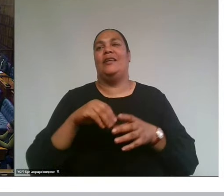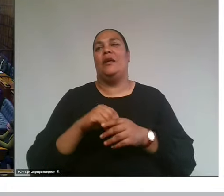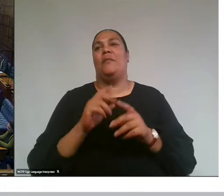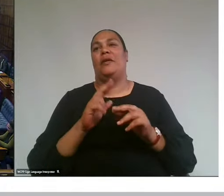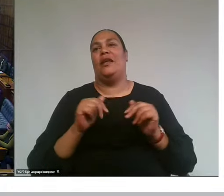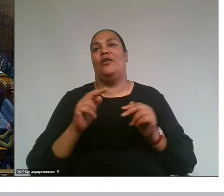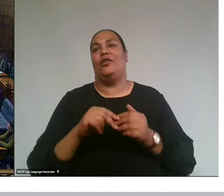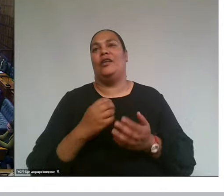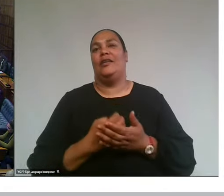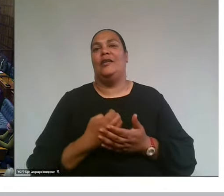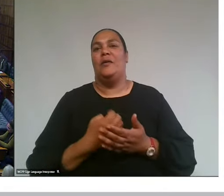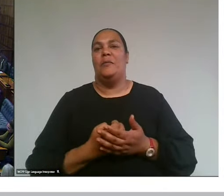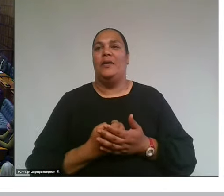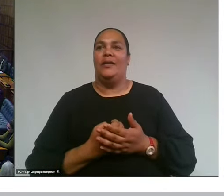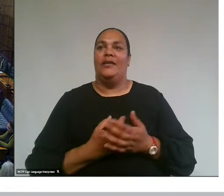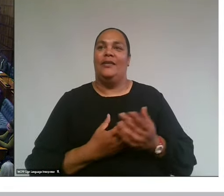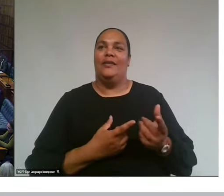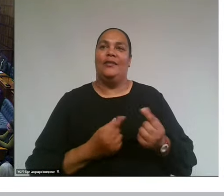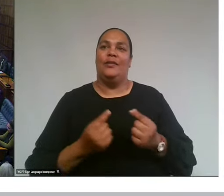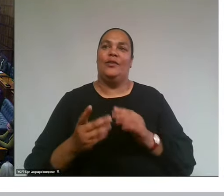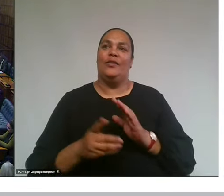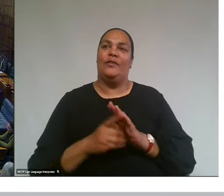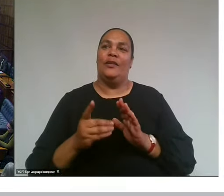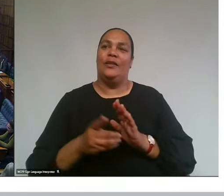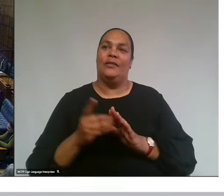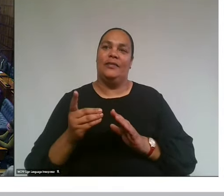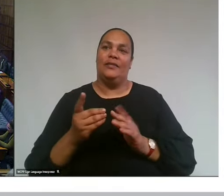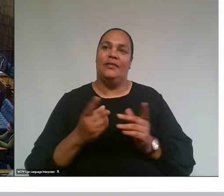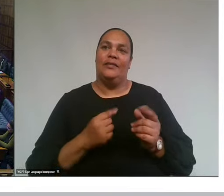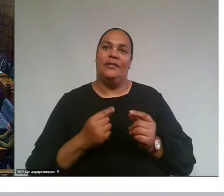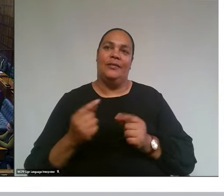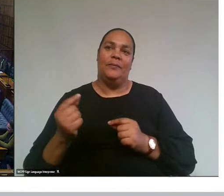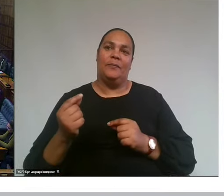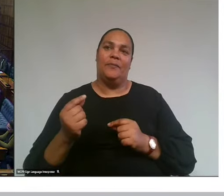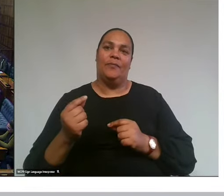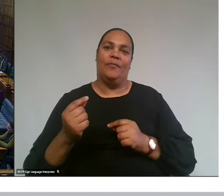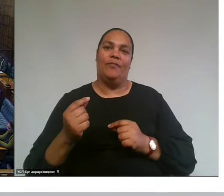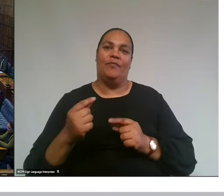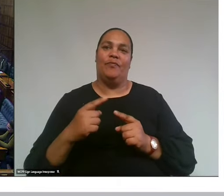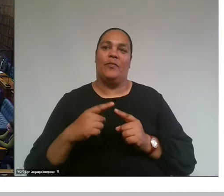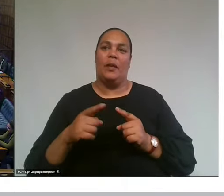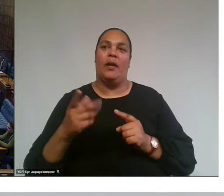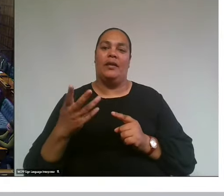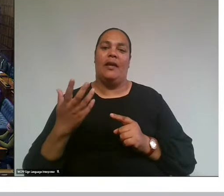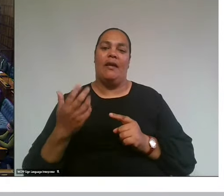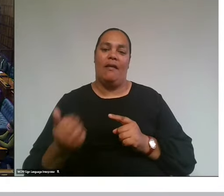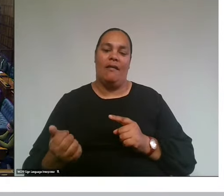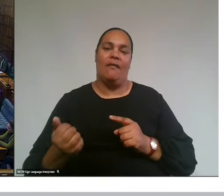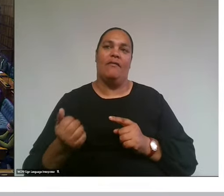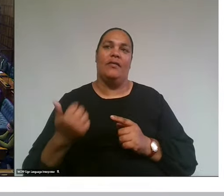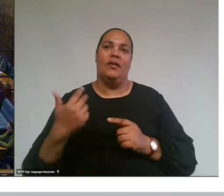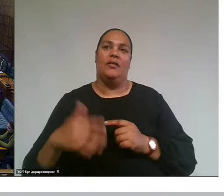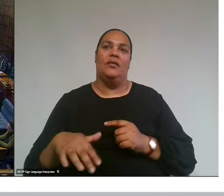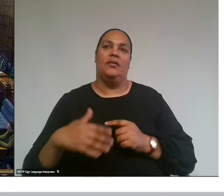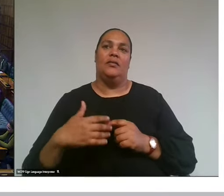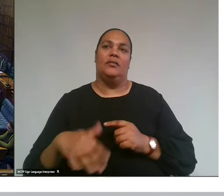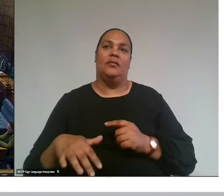economy or development of townships there is a